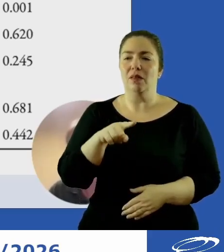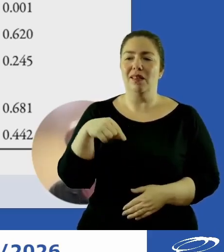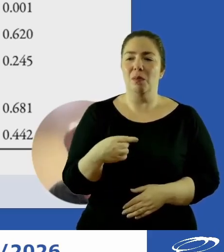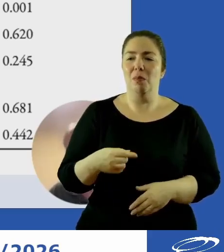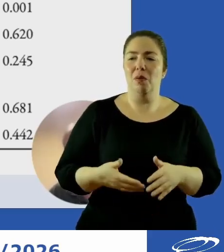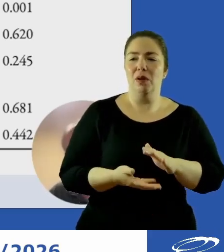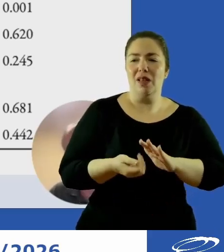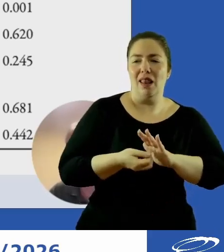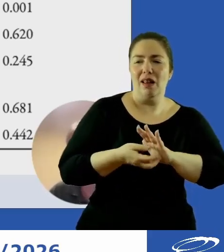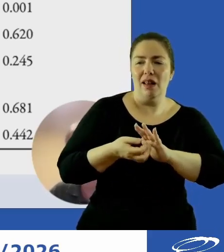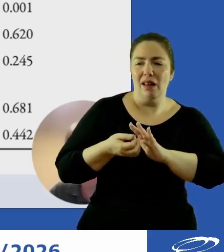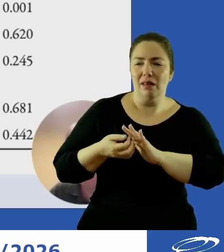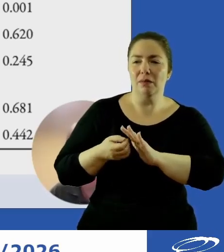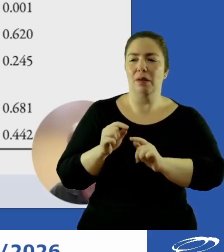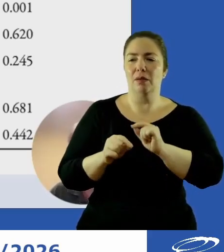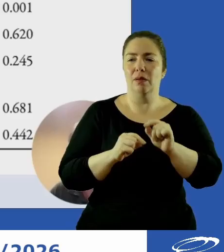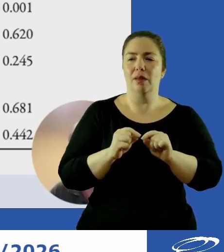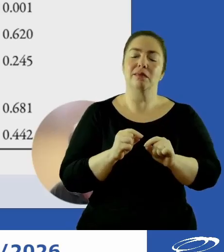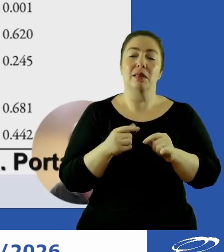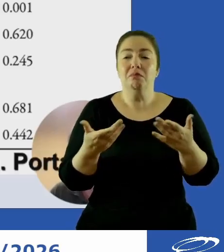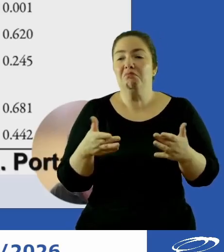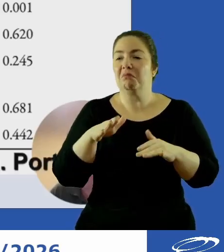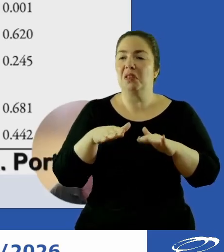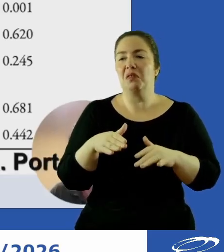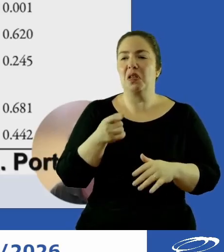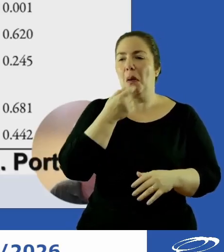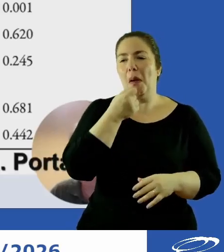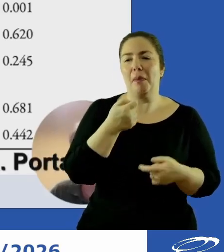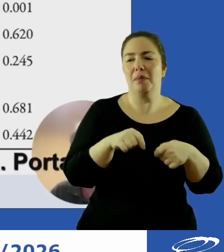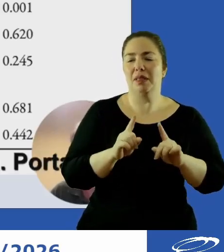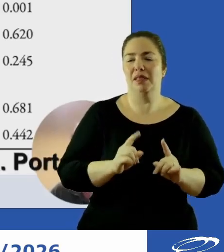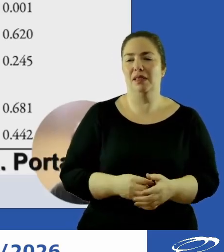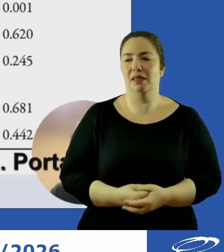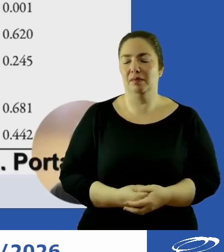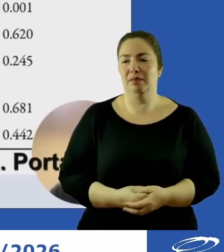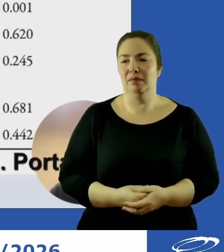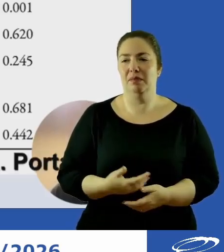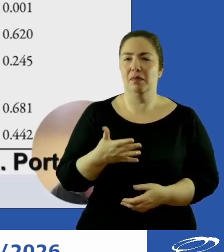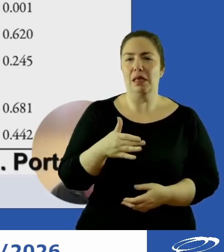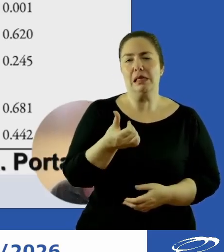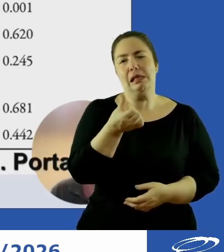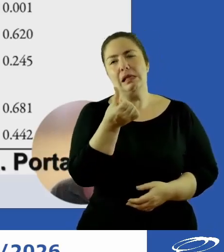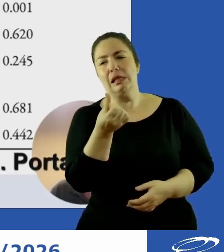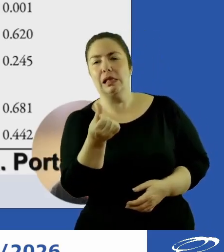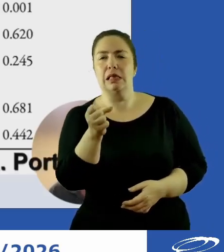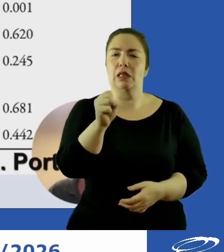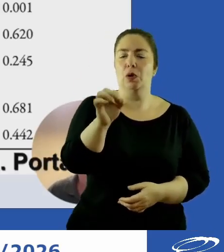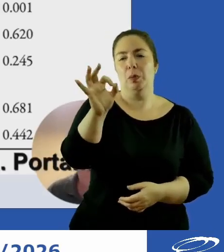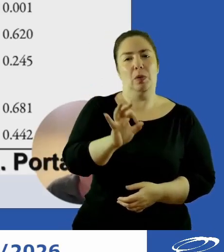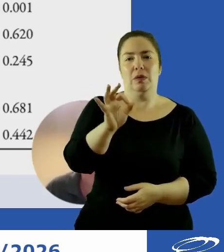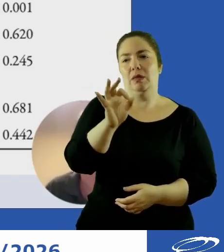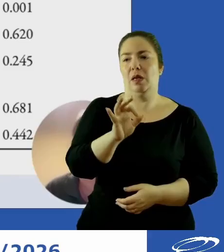for oritabancin. Well, not the case in the majority of them. I mean, 21% in orita, 68% in daptomycin. So,